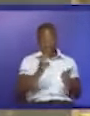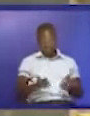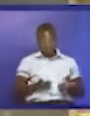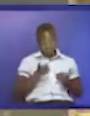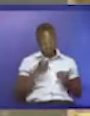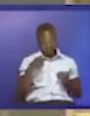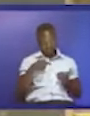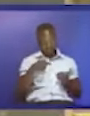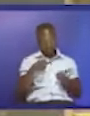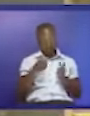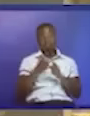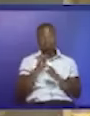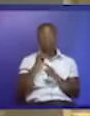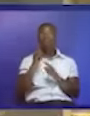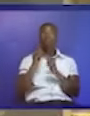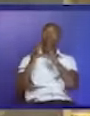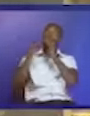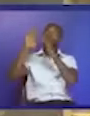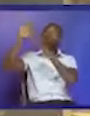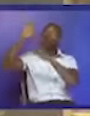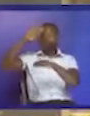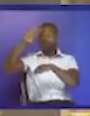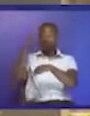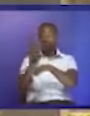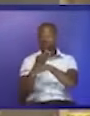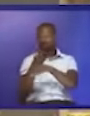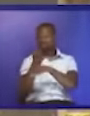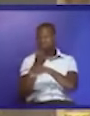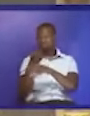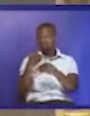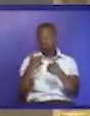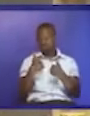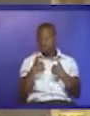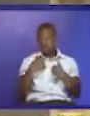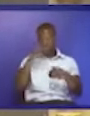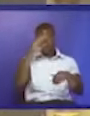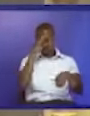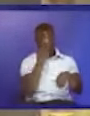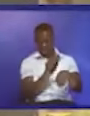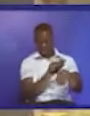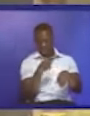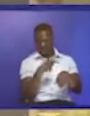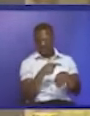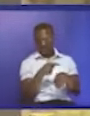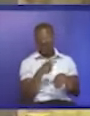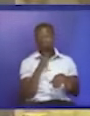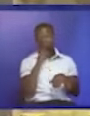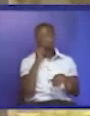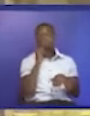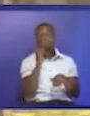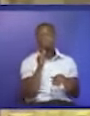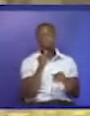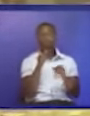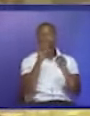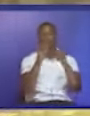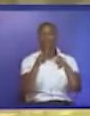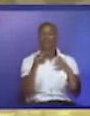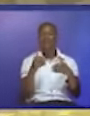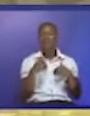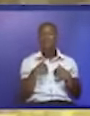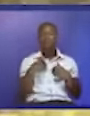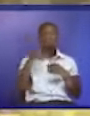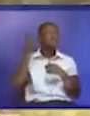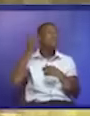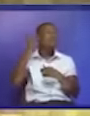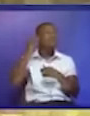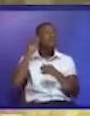Son, so that he that hath the Son, not he that hath a sermon,